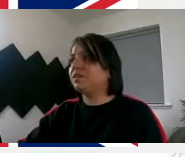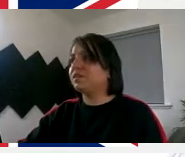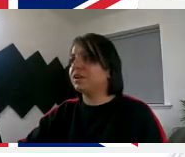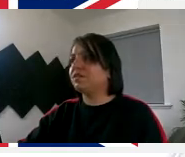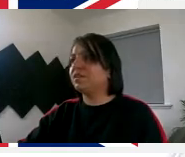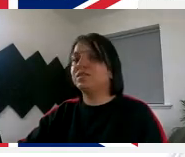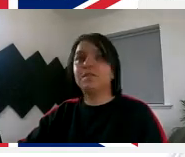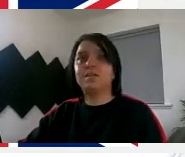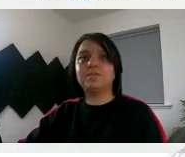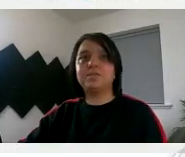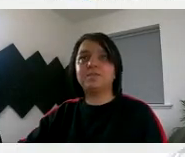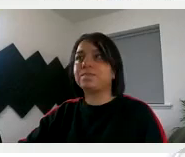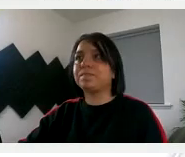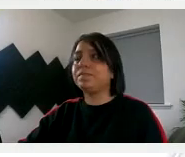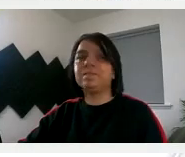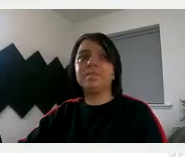So that's you guys doing that.